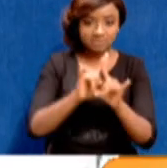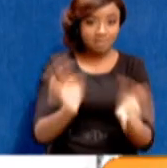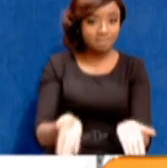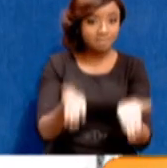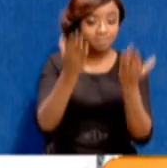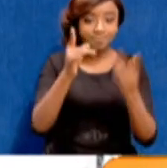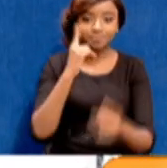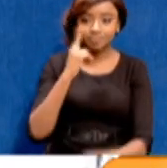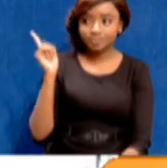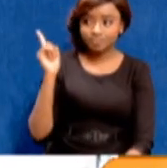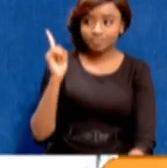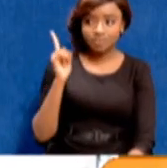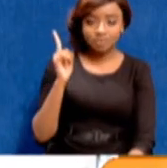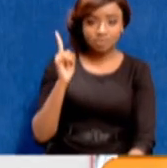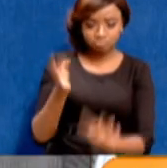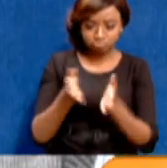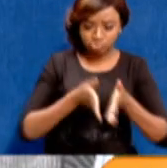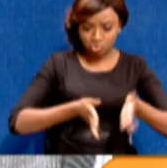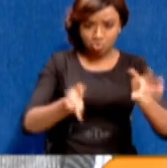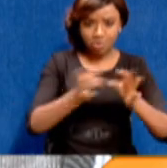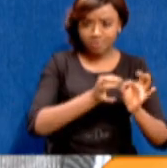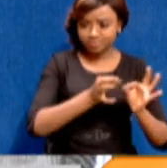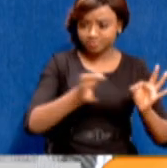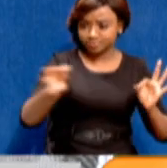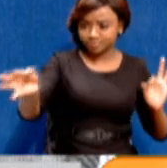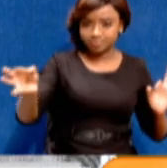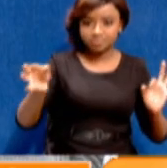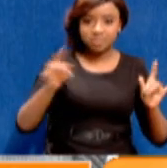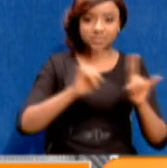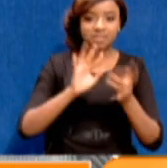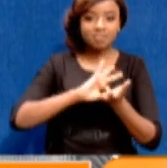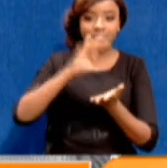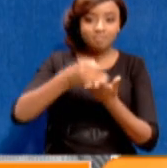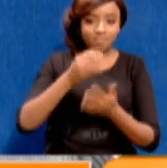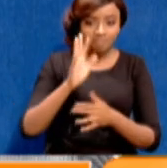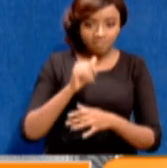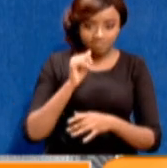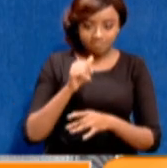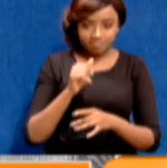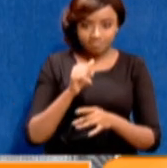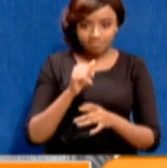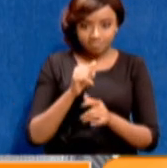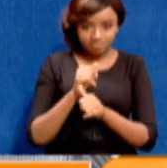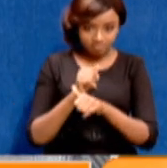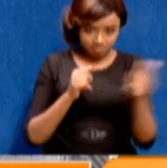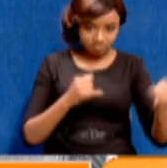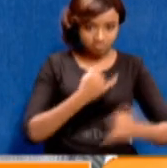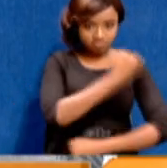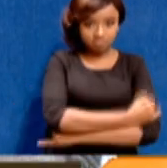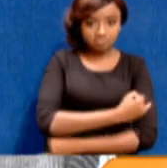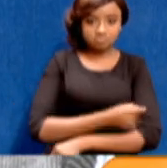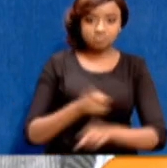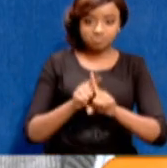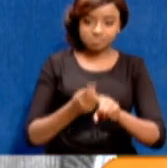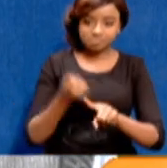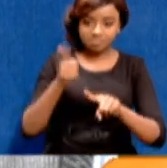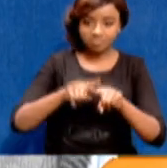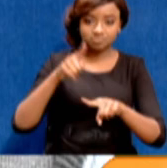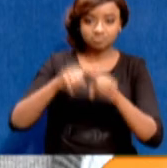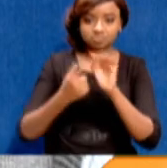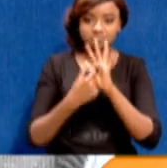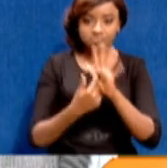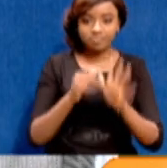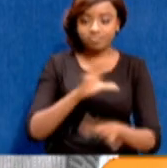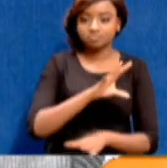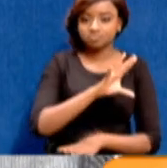this 740-kilometer road, which will be also funded, amongst others, by other institutions, lending institutions like